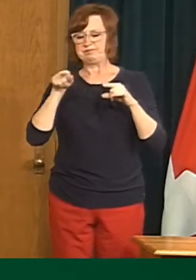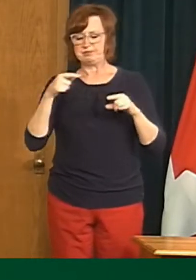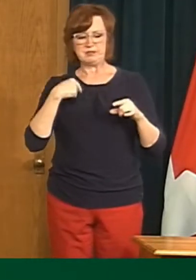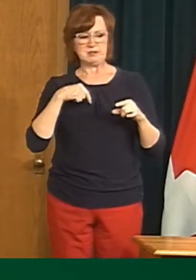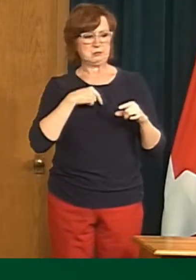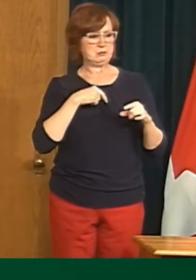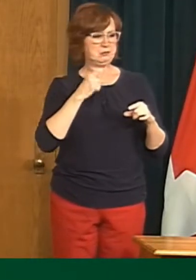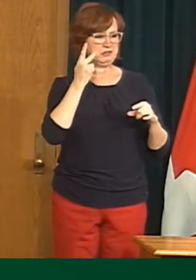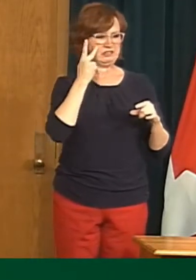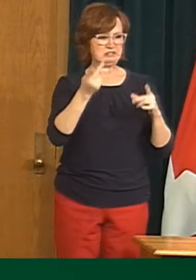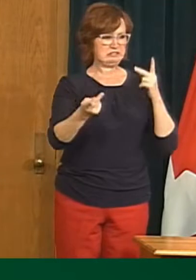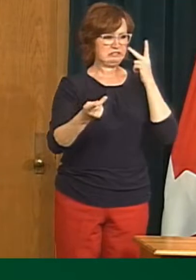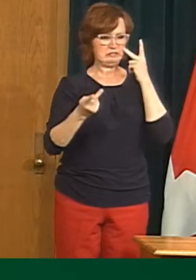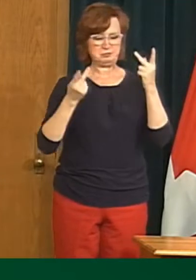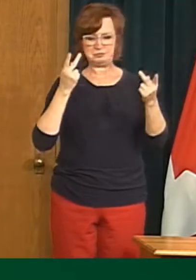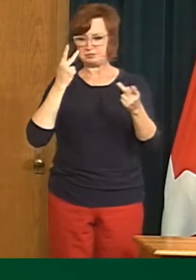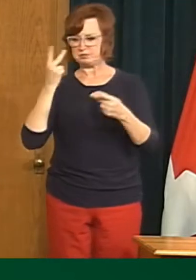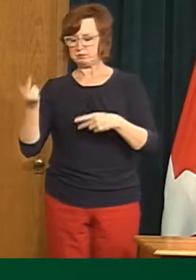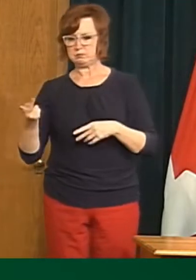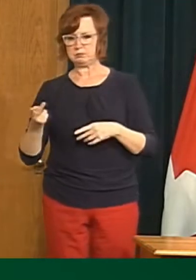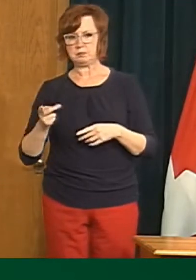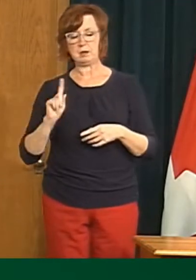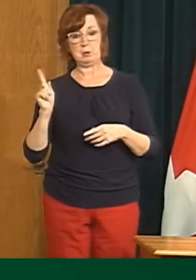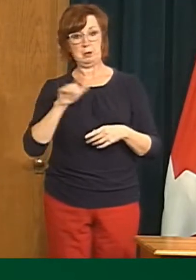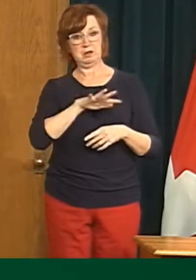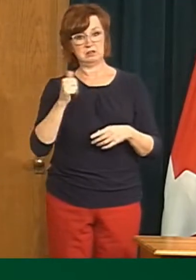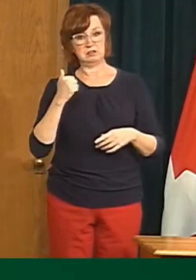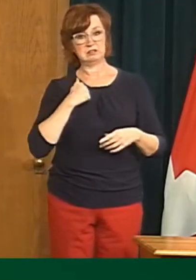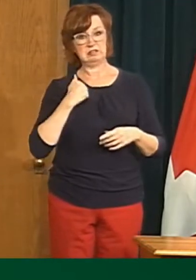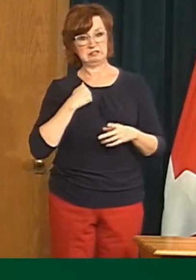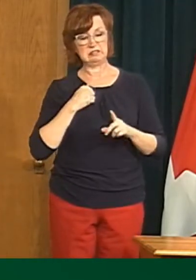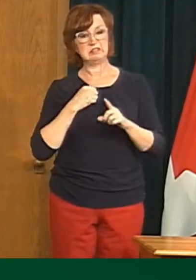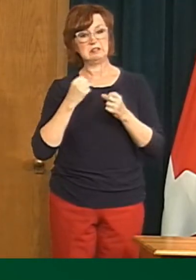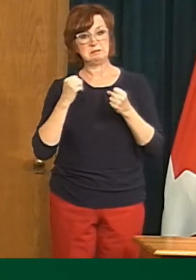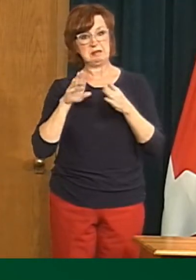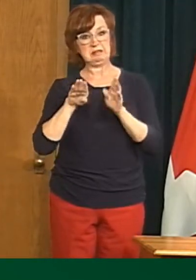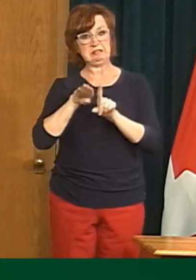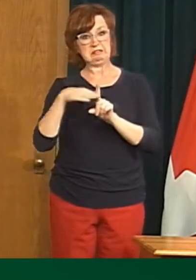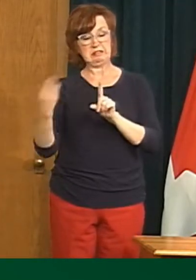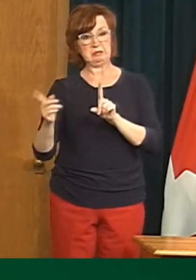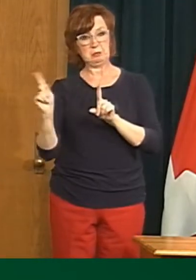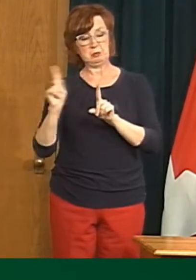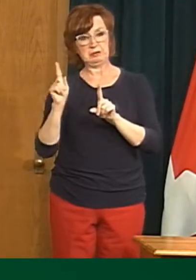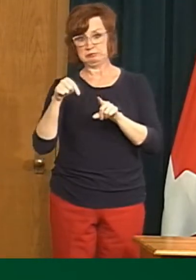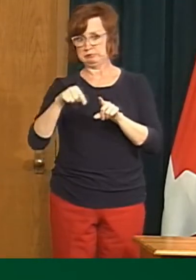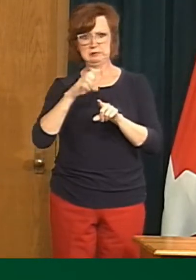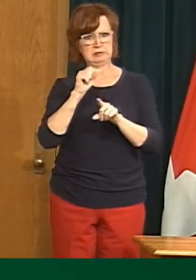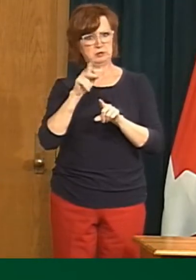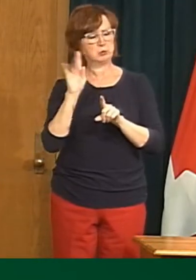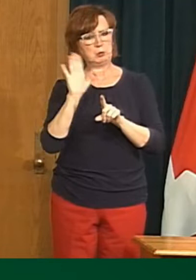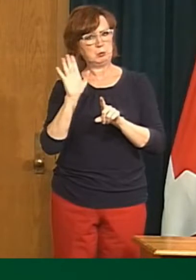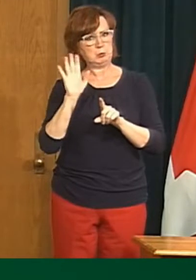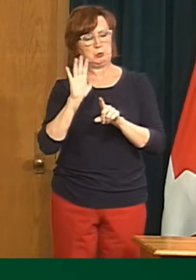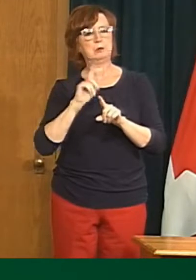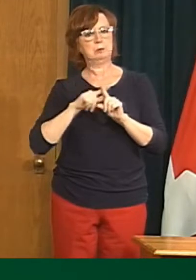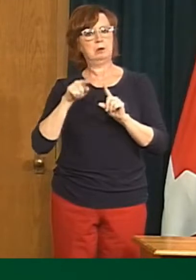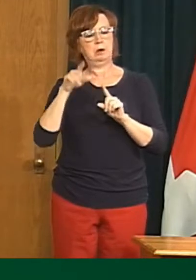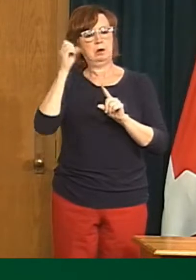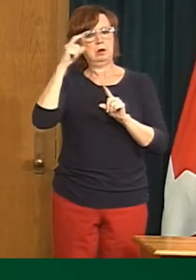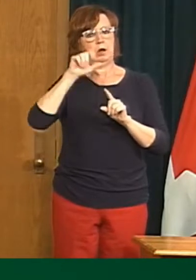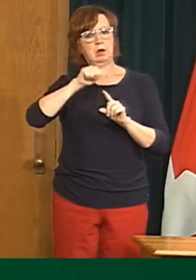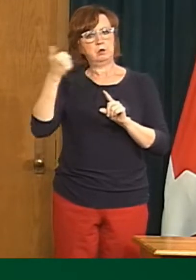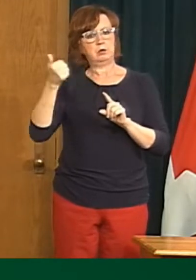those facilities. So there are people in our hospitals, in our long-term care facilities that are very vulnerable to the effects